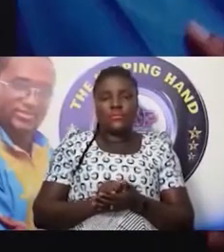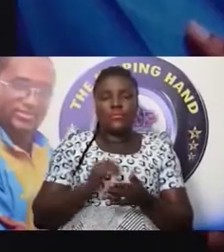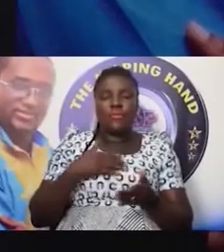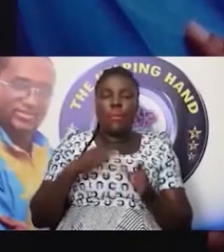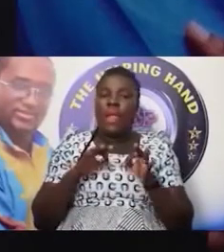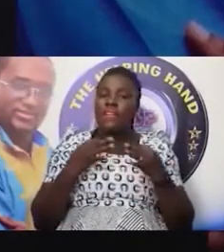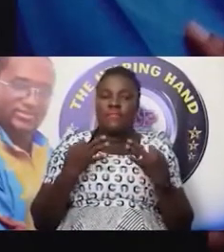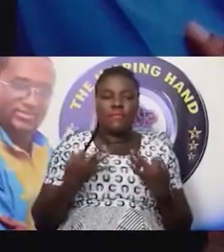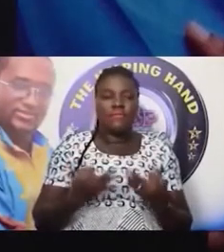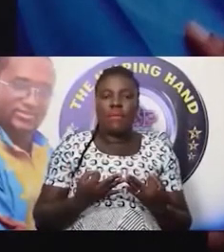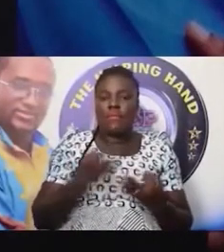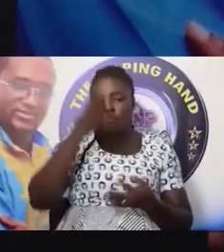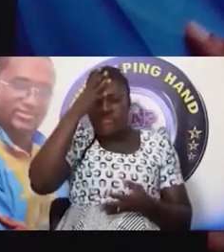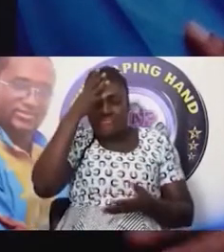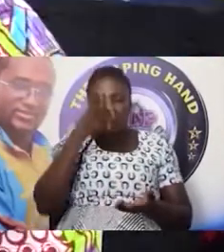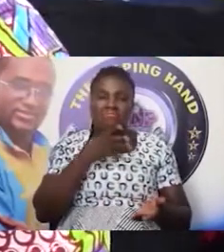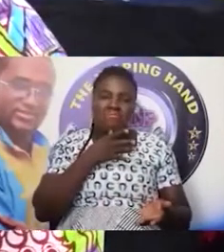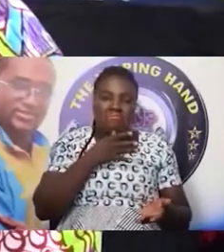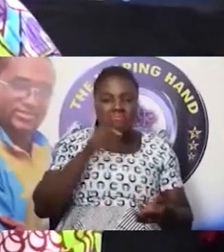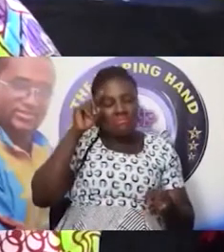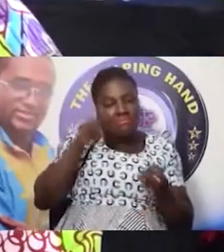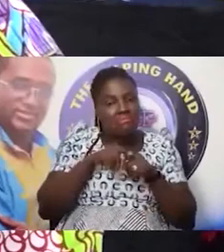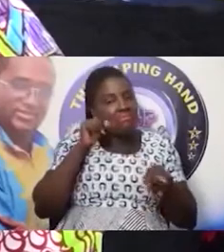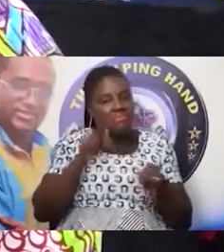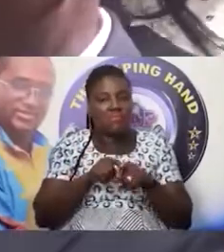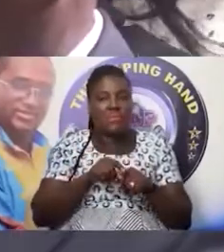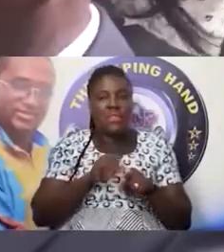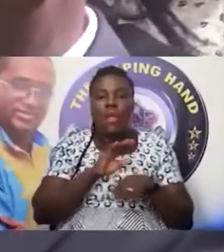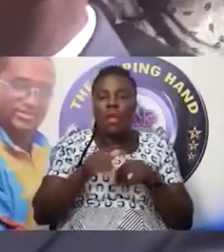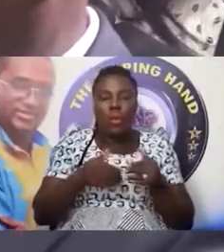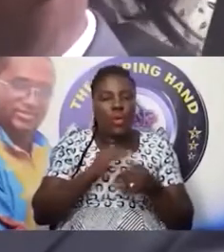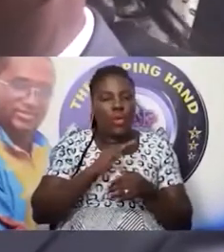minya and crashes, Mrs. Susan will be booming.